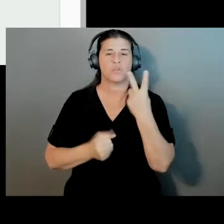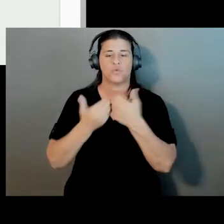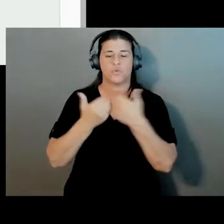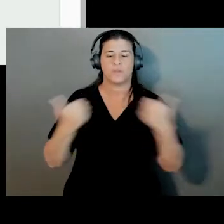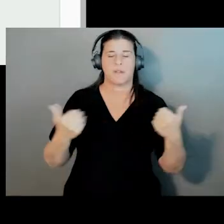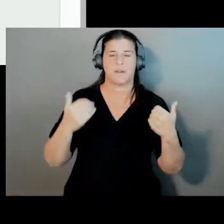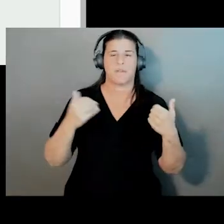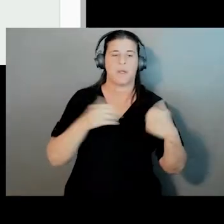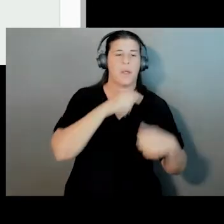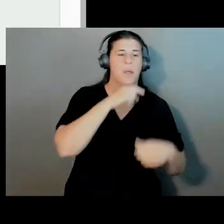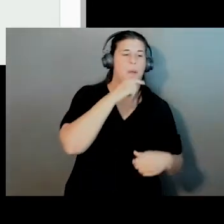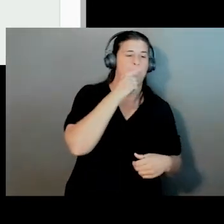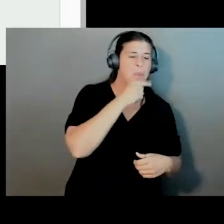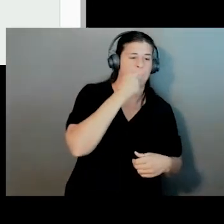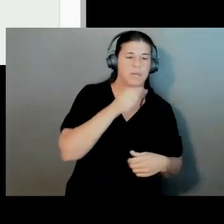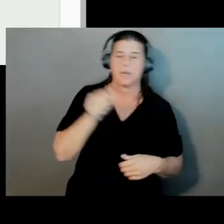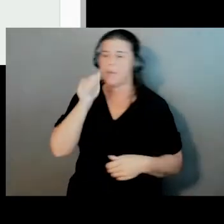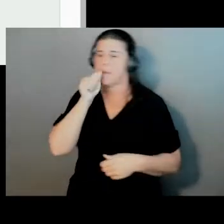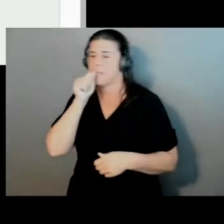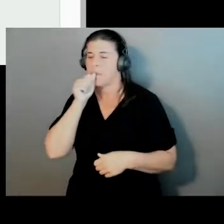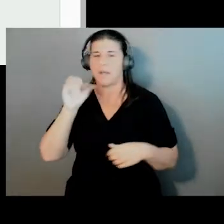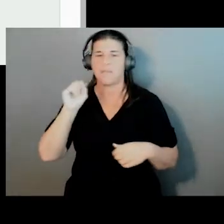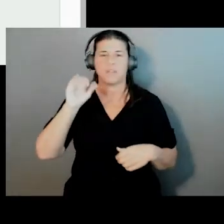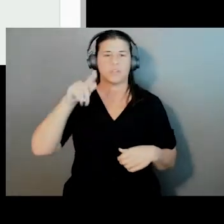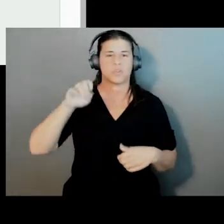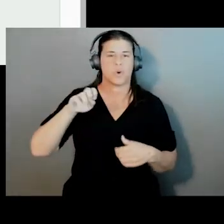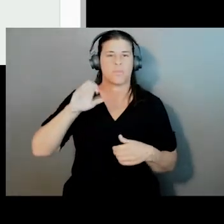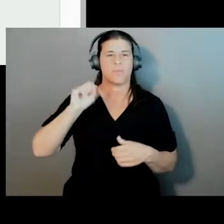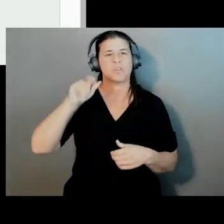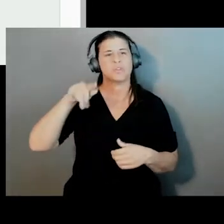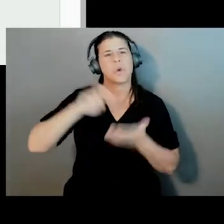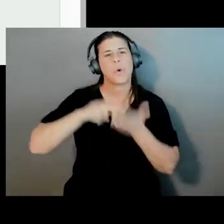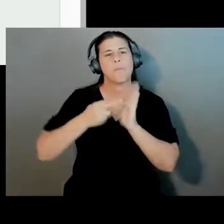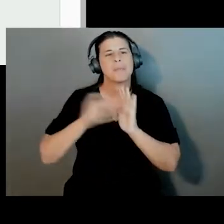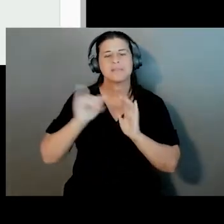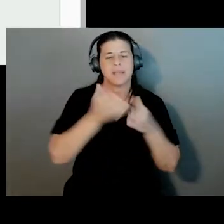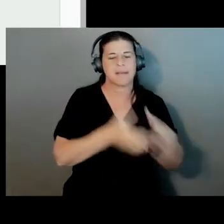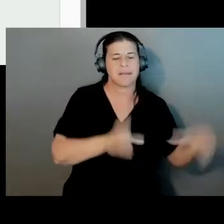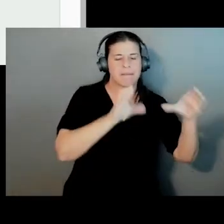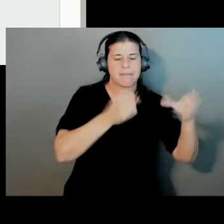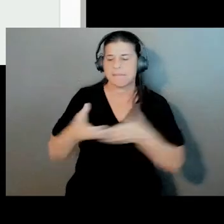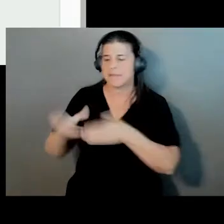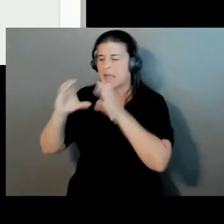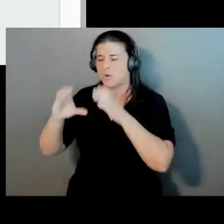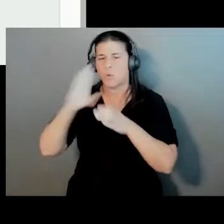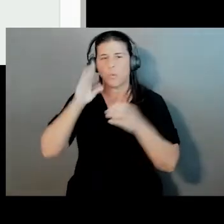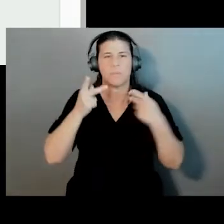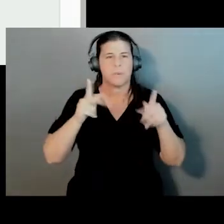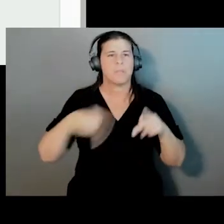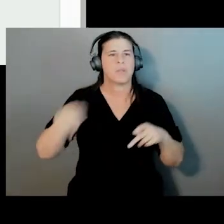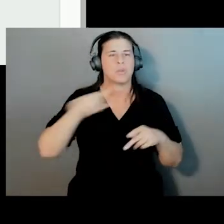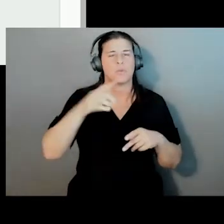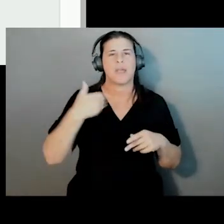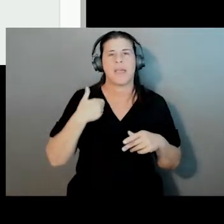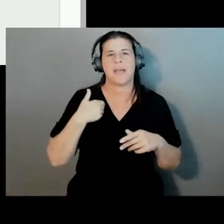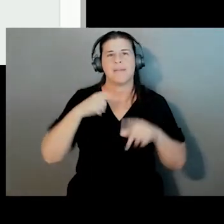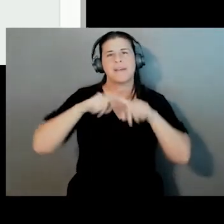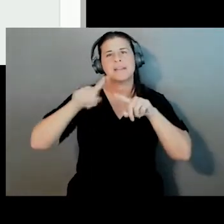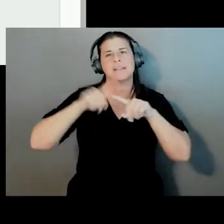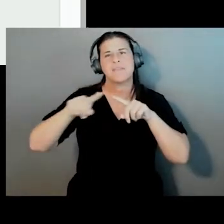a private scope. And a scope is kind of like a container that allows you to have different sets